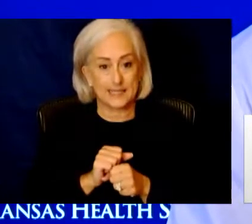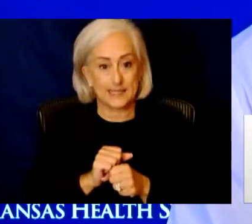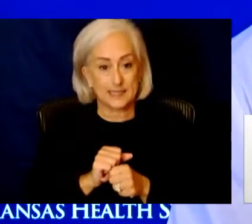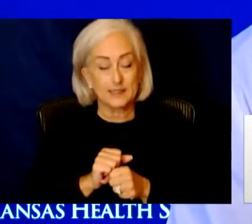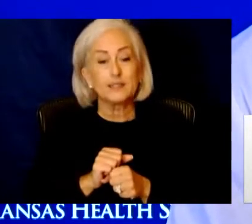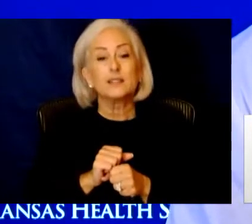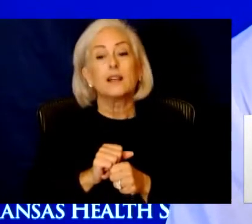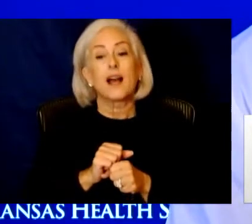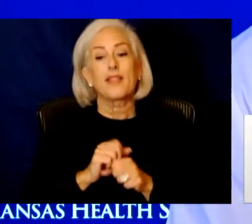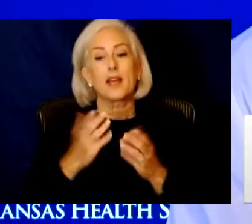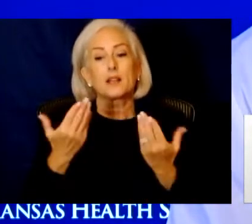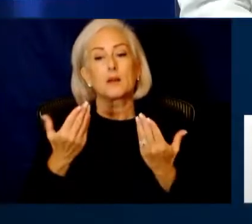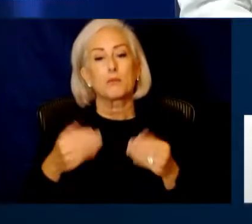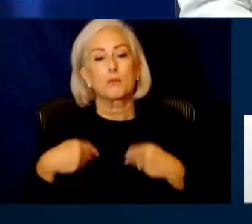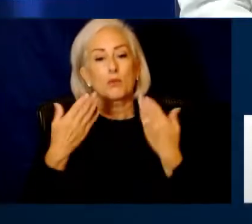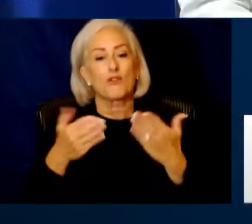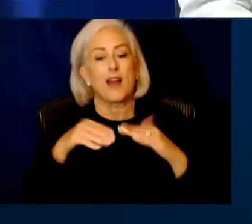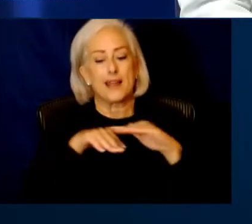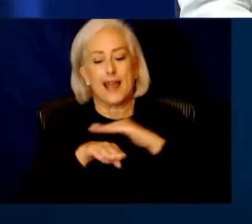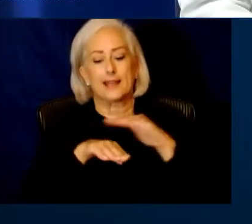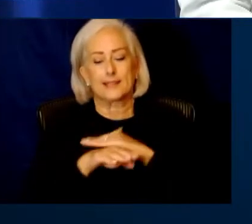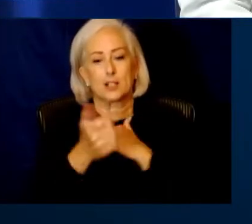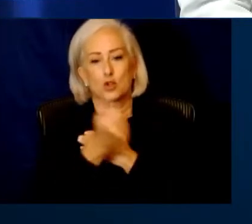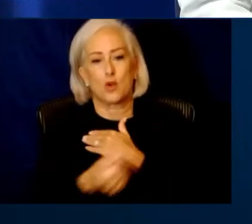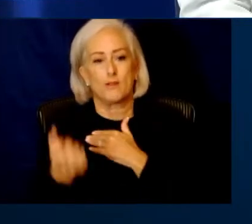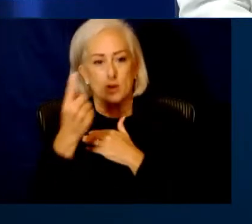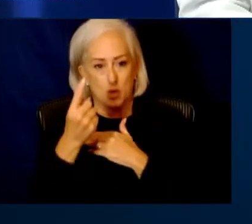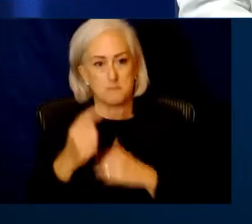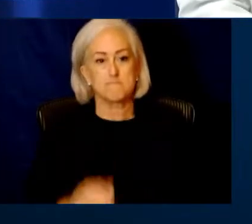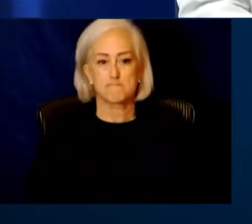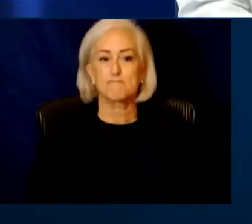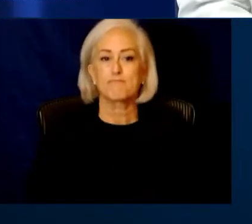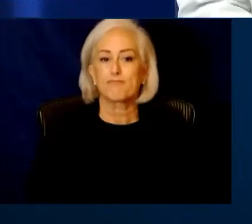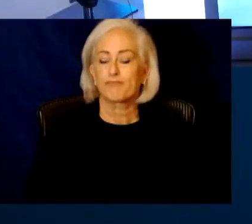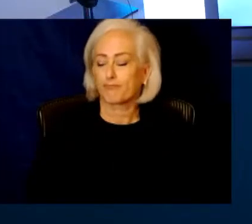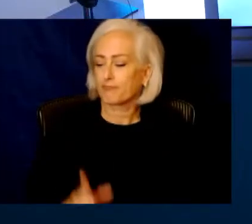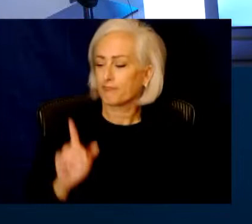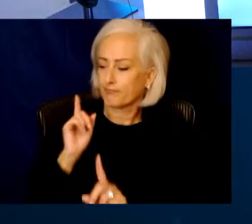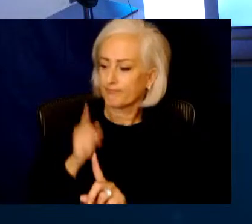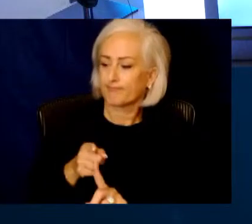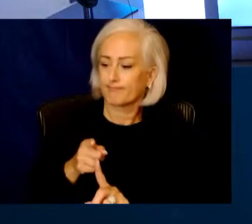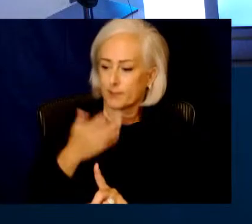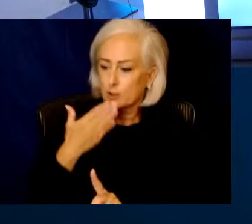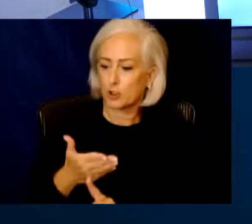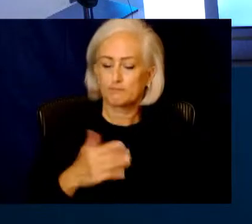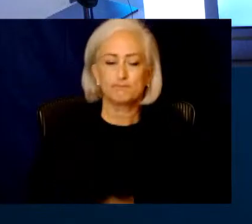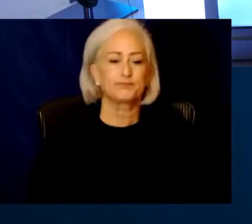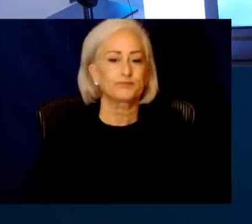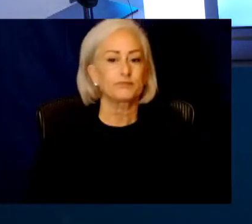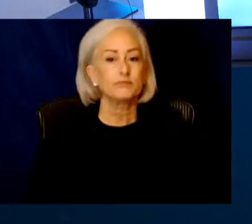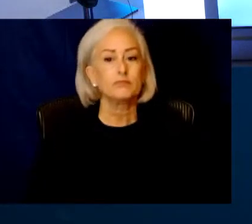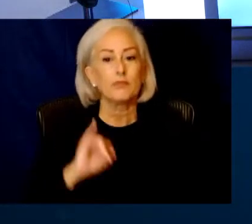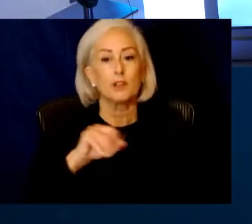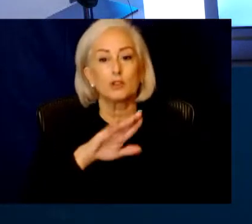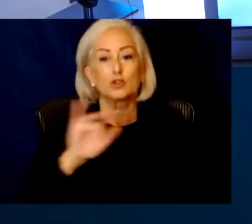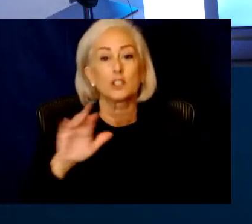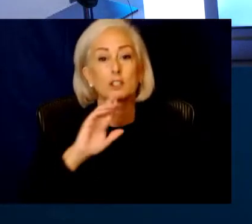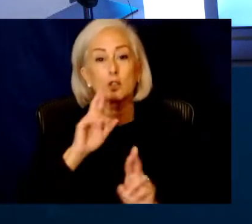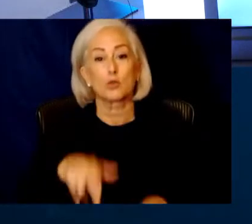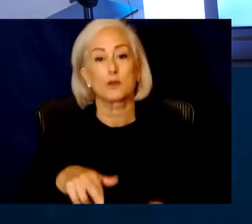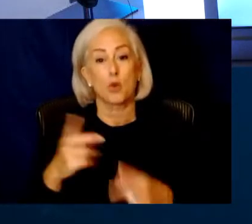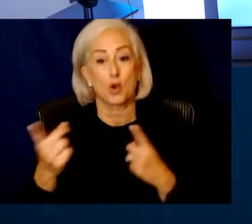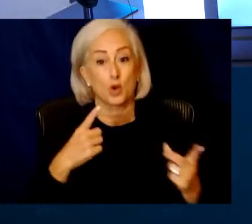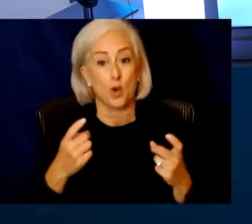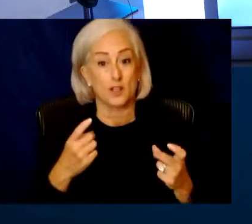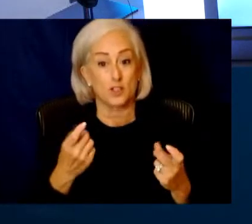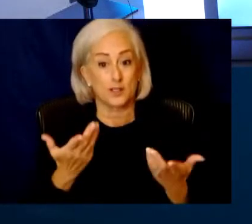has access to those vaccines. Yeah, it's such an important point. All right, Jill, let's see if there's any reporter questions or I suspect some audience questions